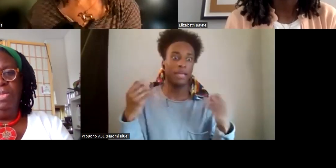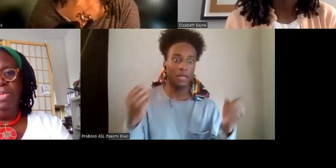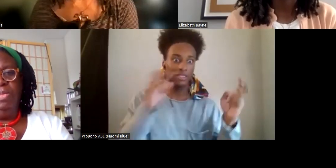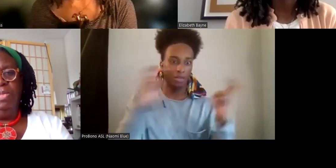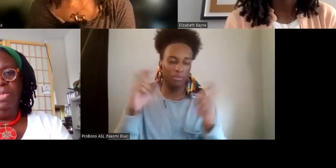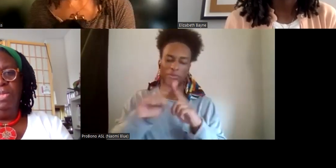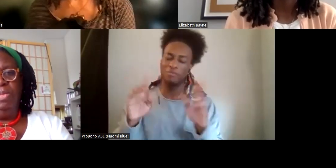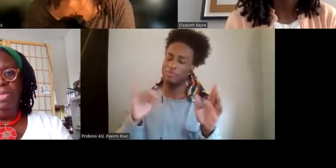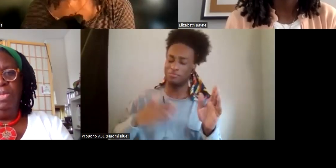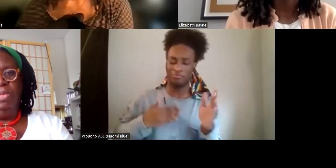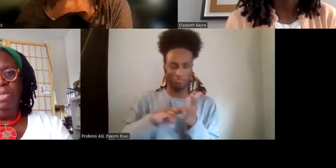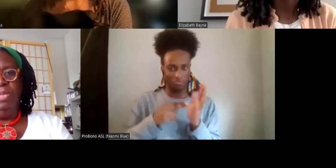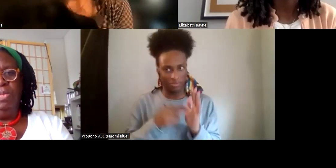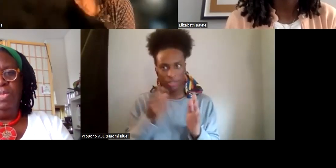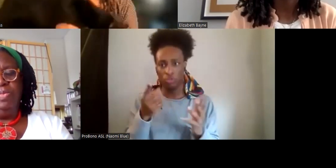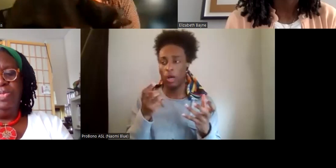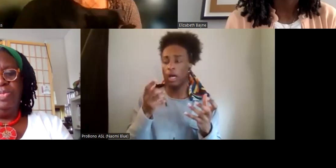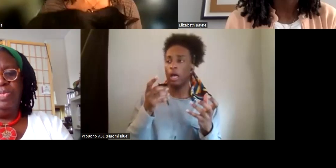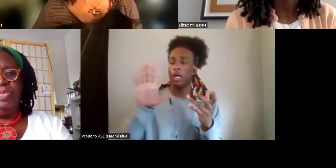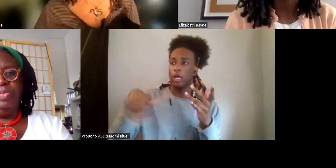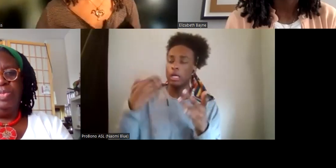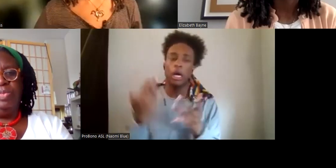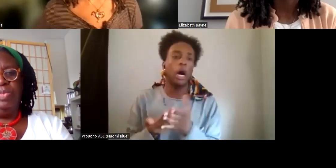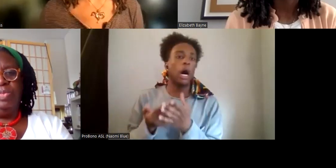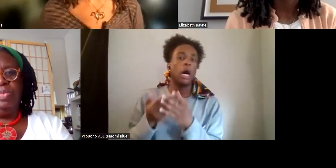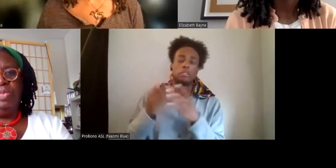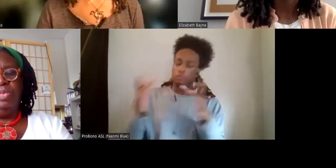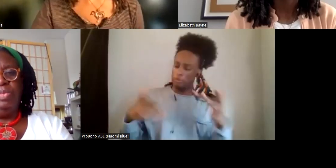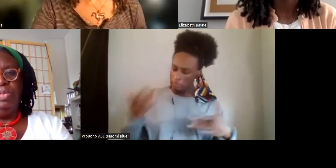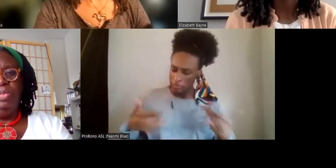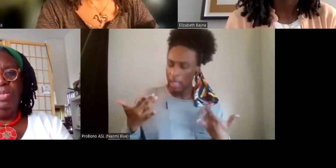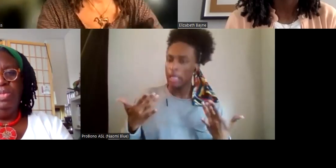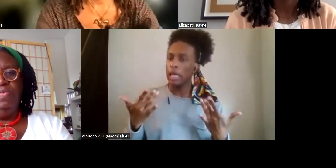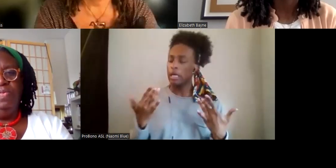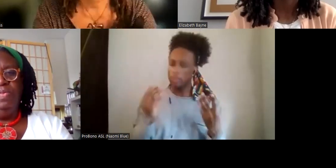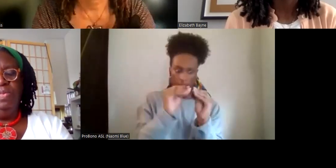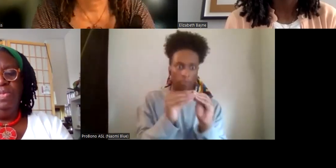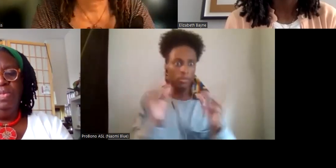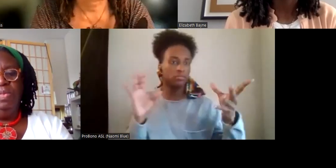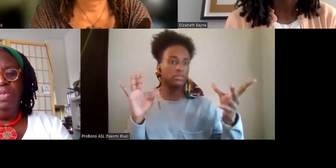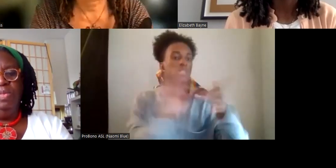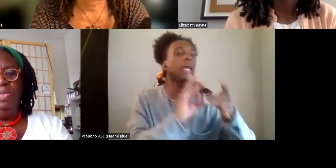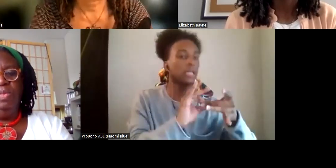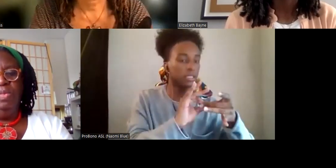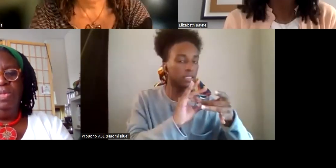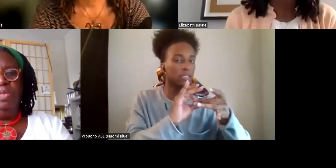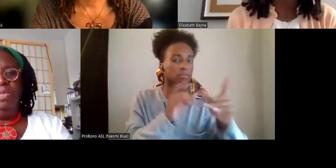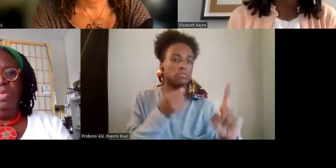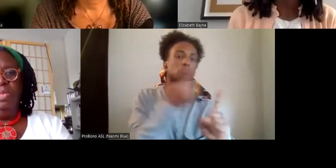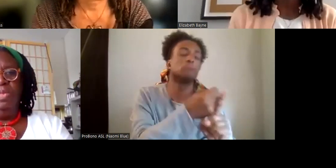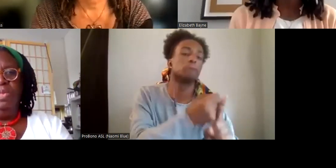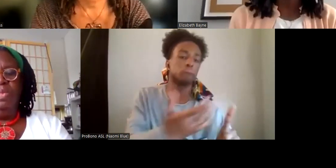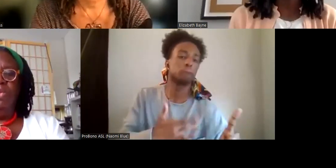I want to put all of that, the feelings to the statistics and really affect.